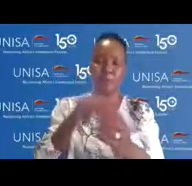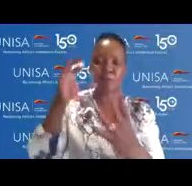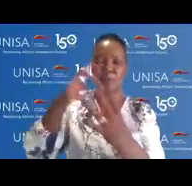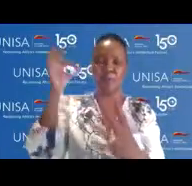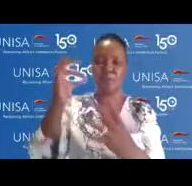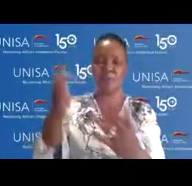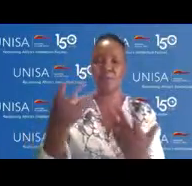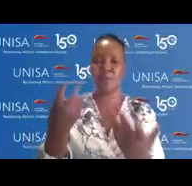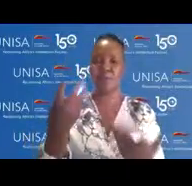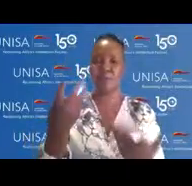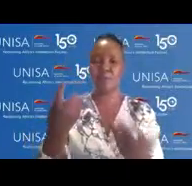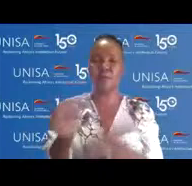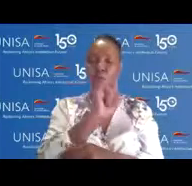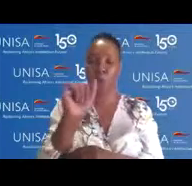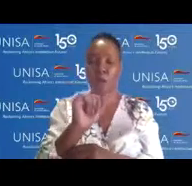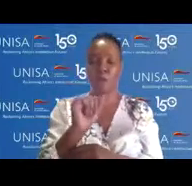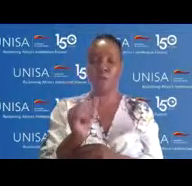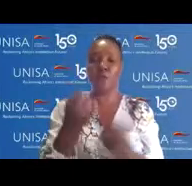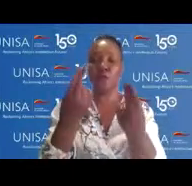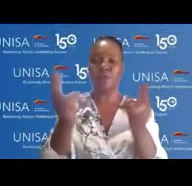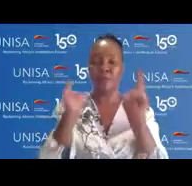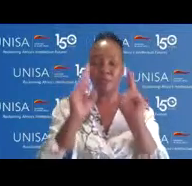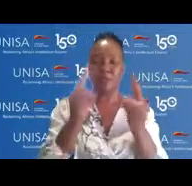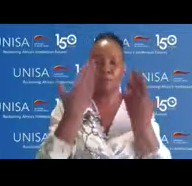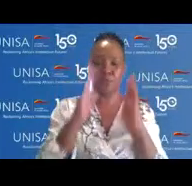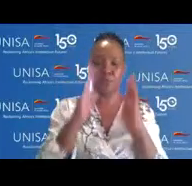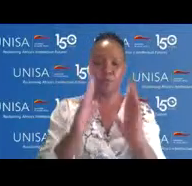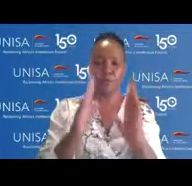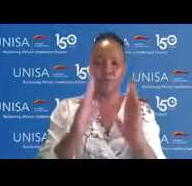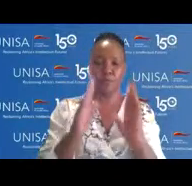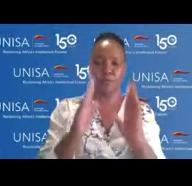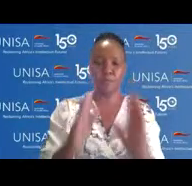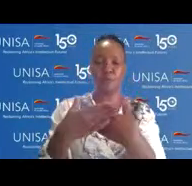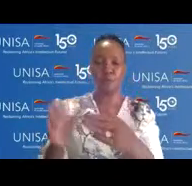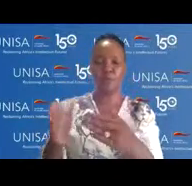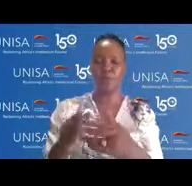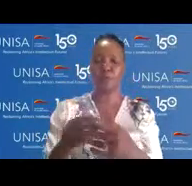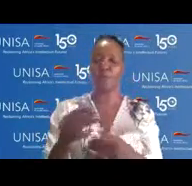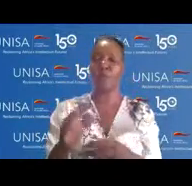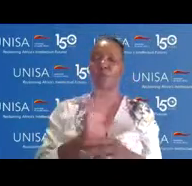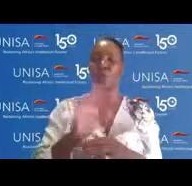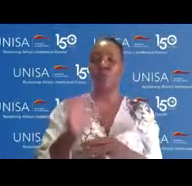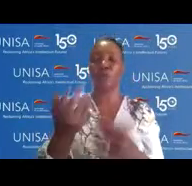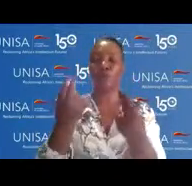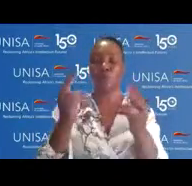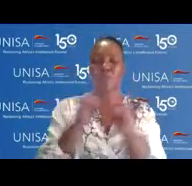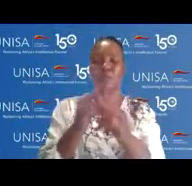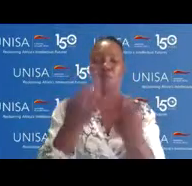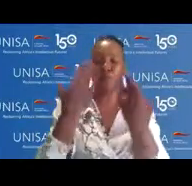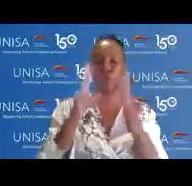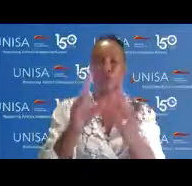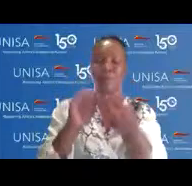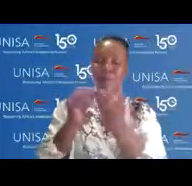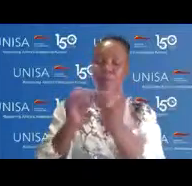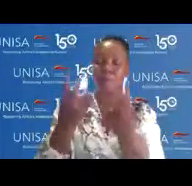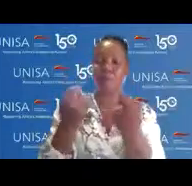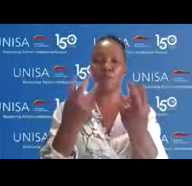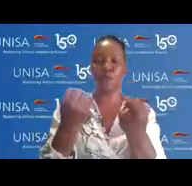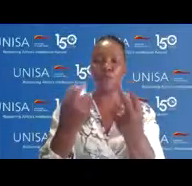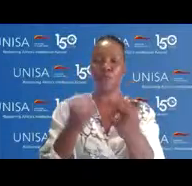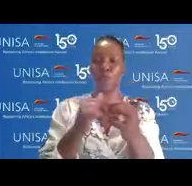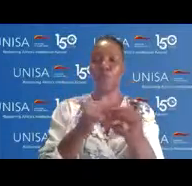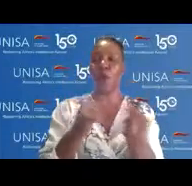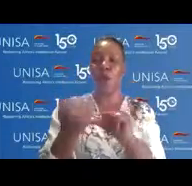are a UNISA student, but it's also open. So if you're not a UNISA student, you can actually create a new account. So if you're